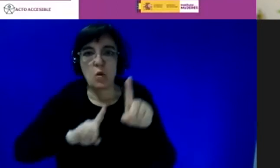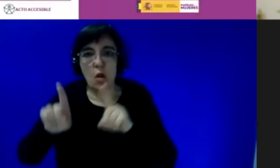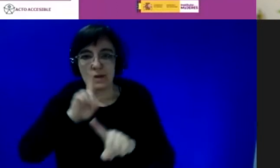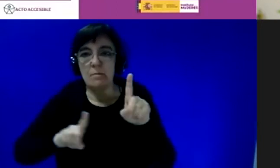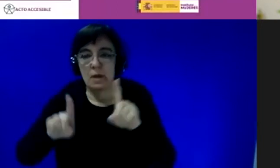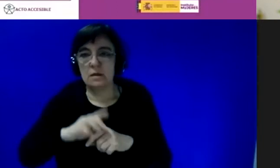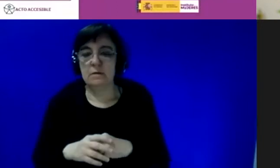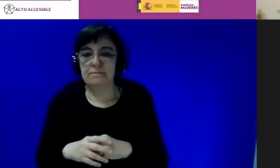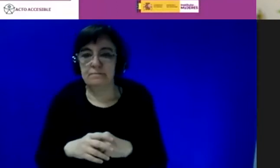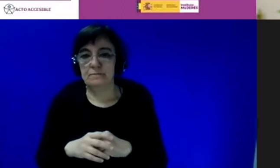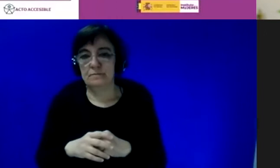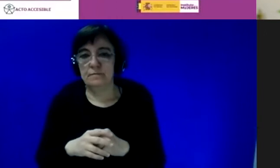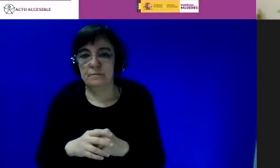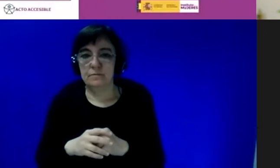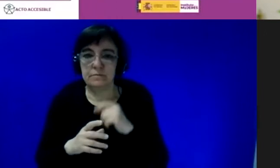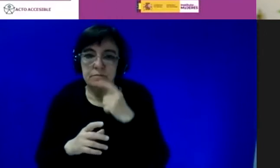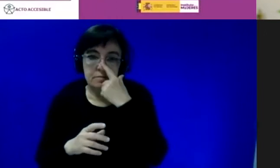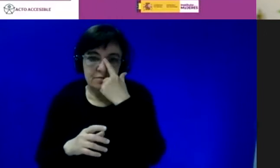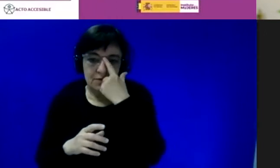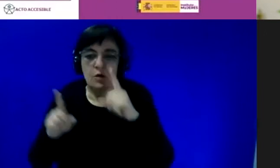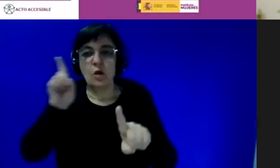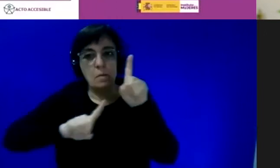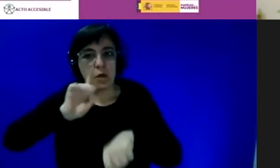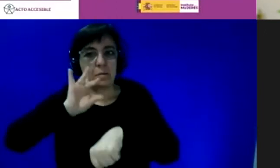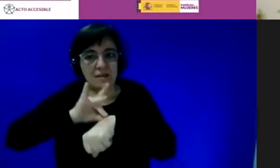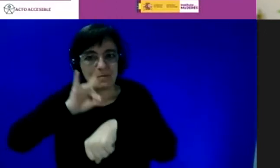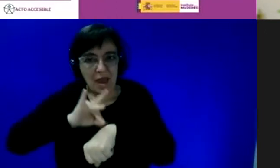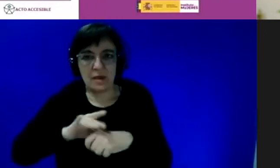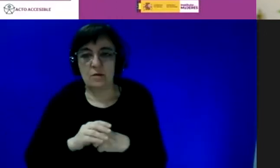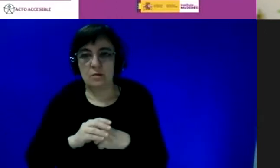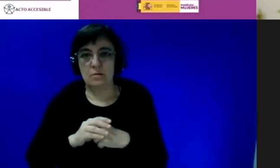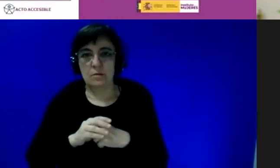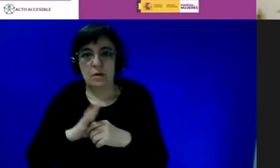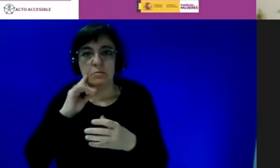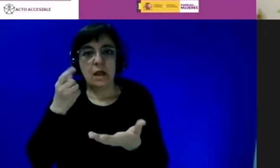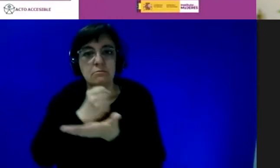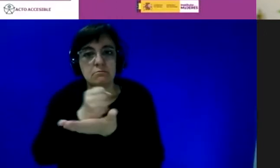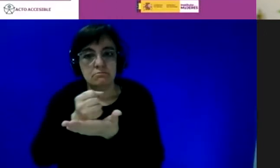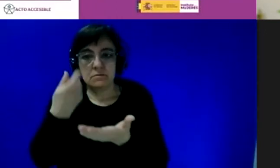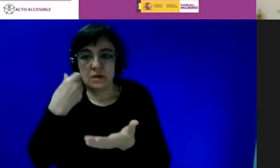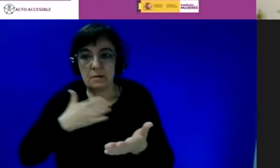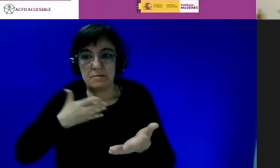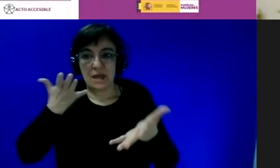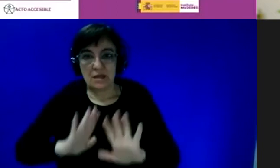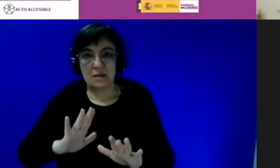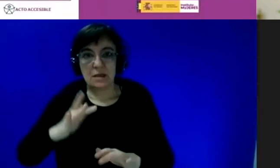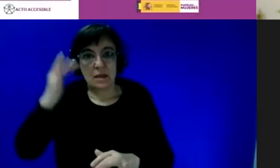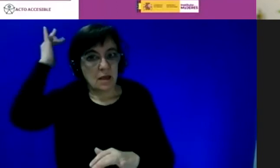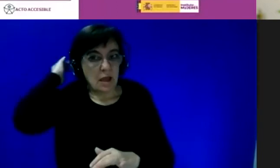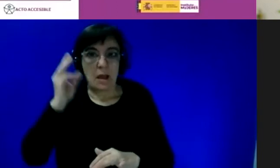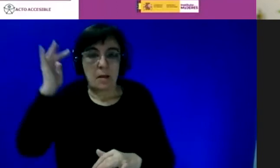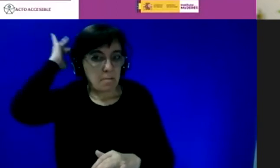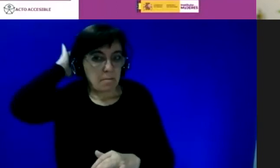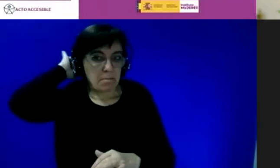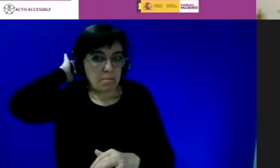medical problems with medicine. For example, my son have a cerebral paralysis and epilepsy attacks. He